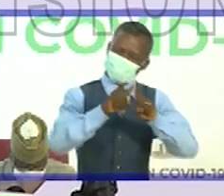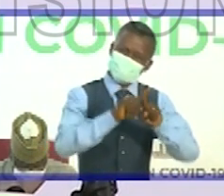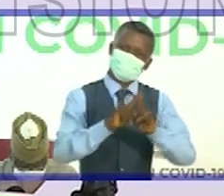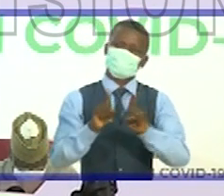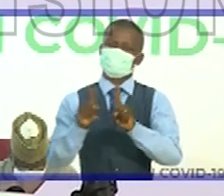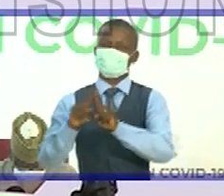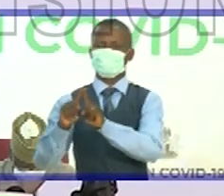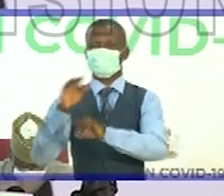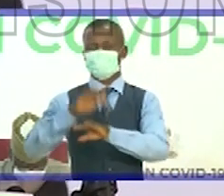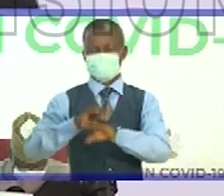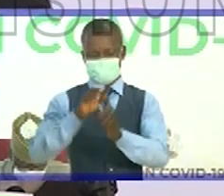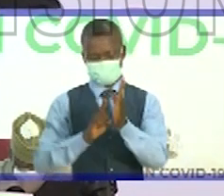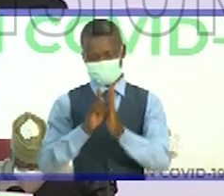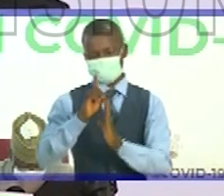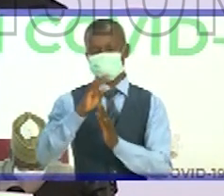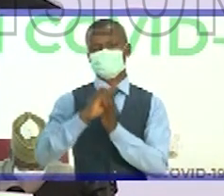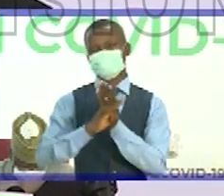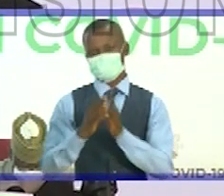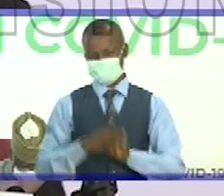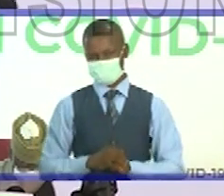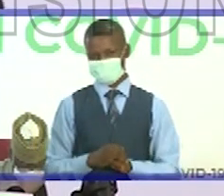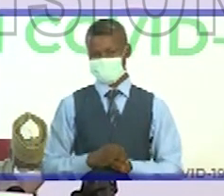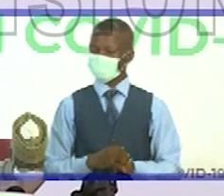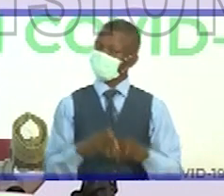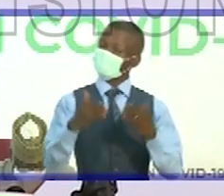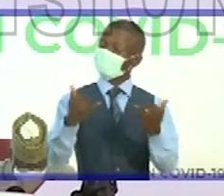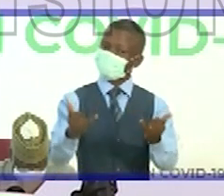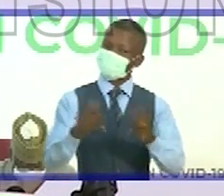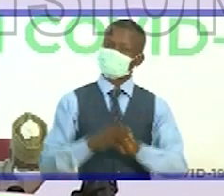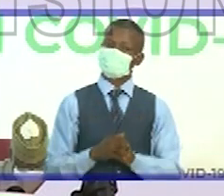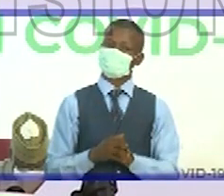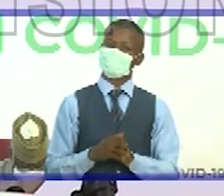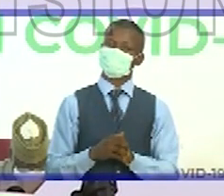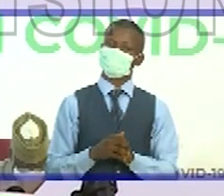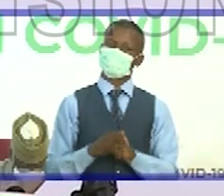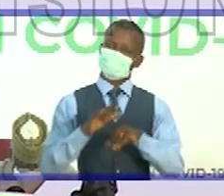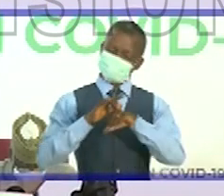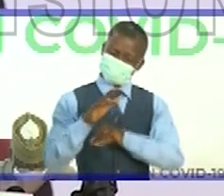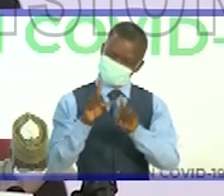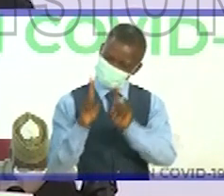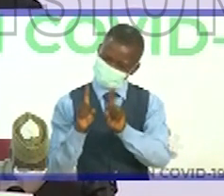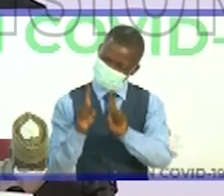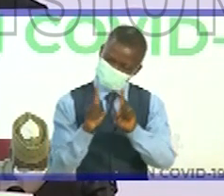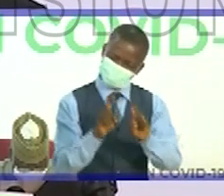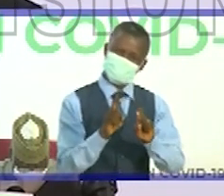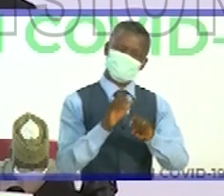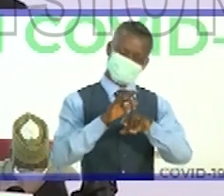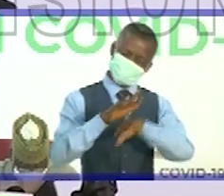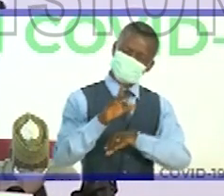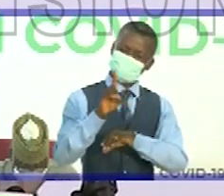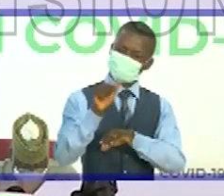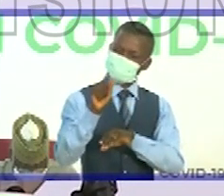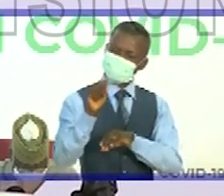of development. So far, preclinical and early data is encouraging.